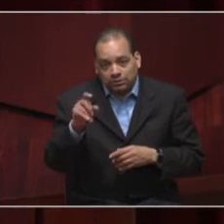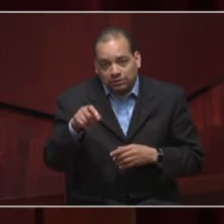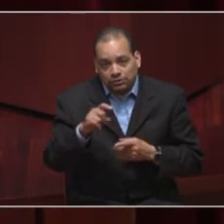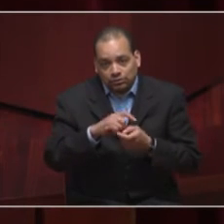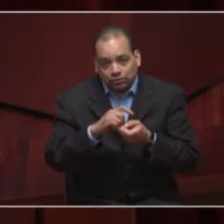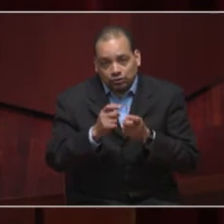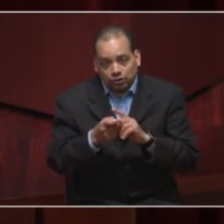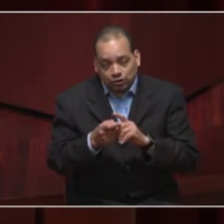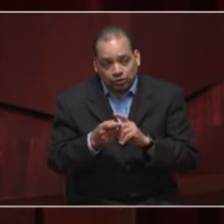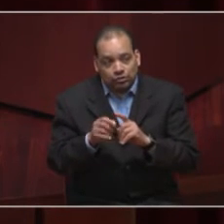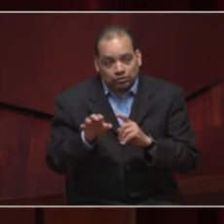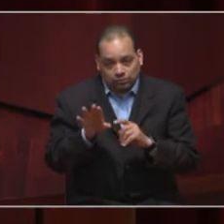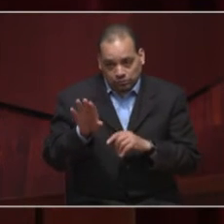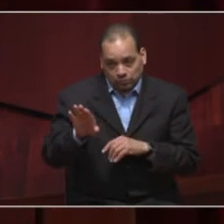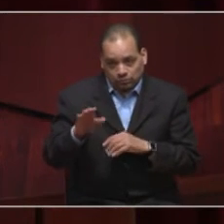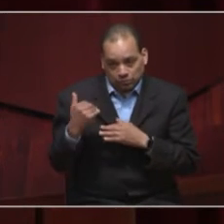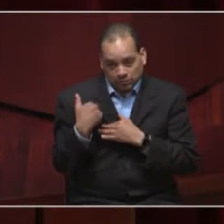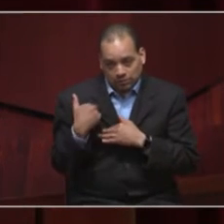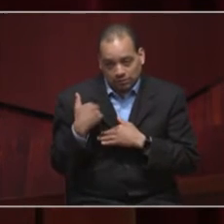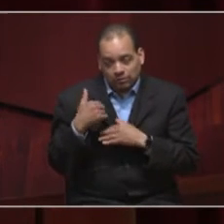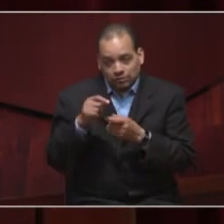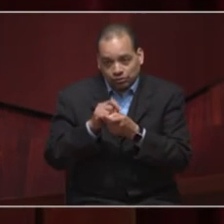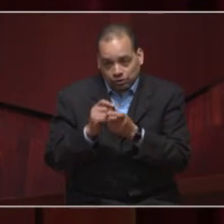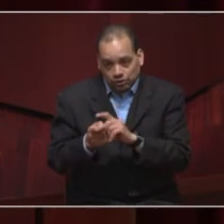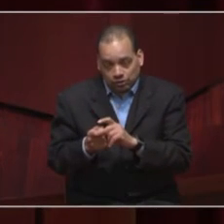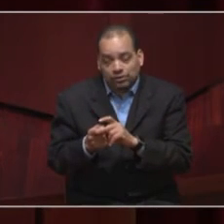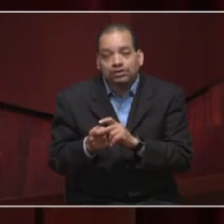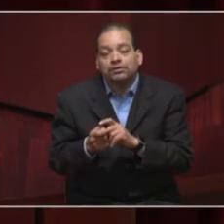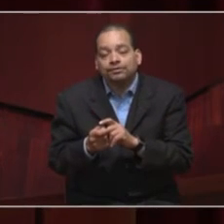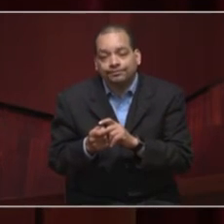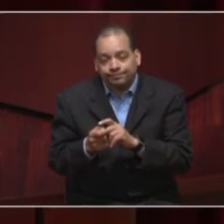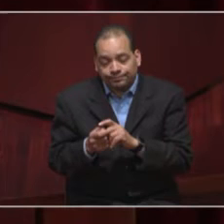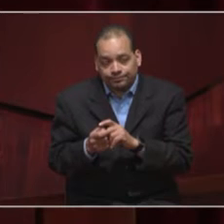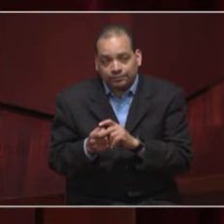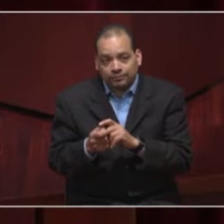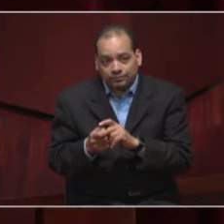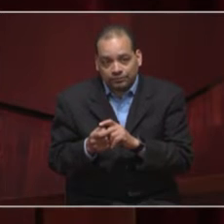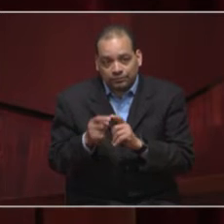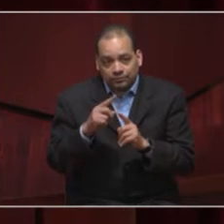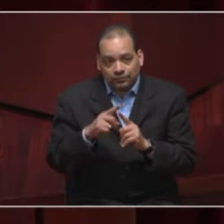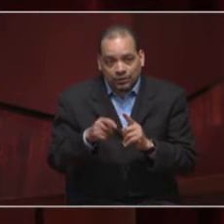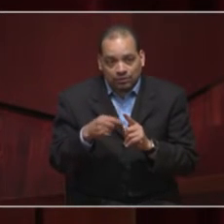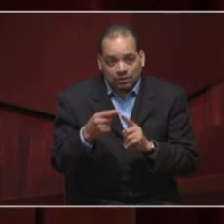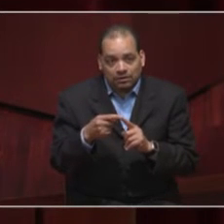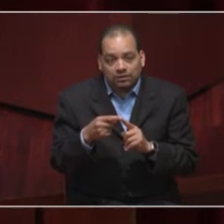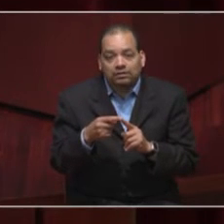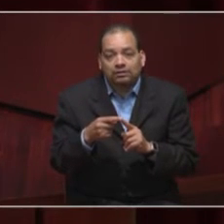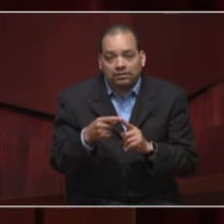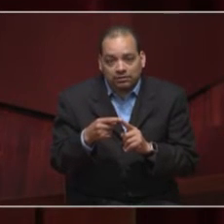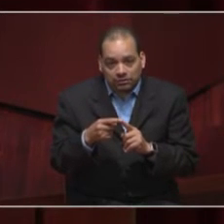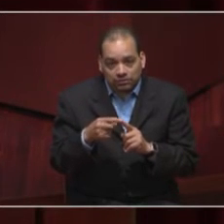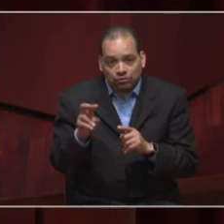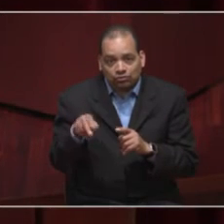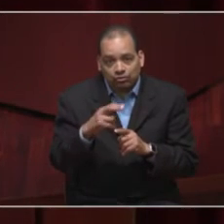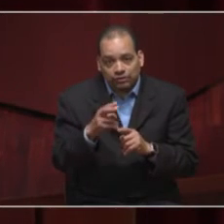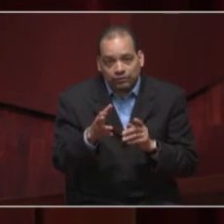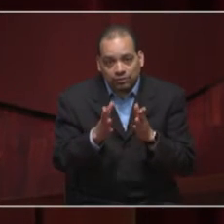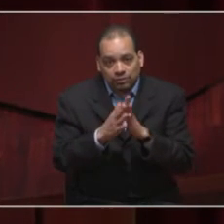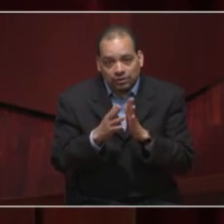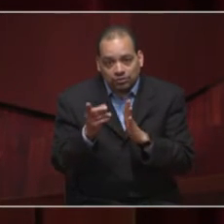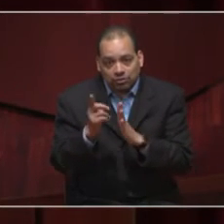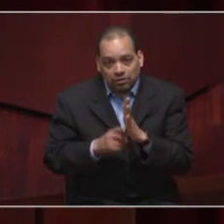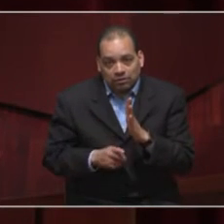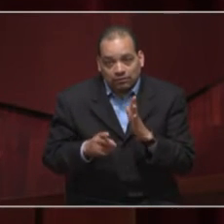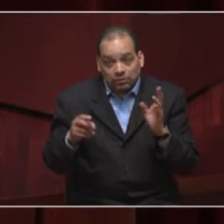your agency will need to make those changes yourself once the transfer requests are in draft. So give us